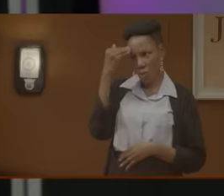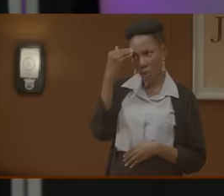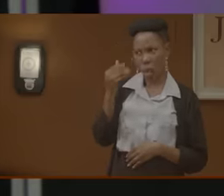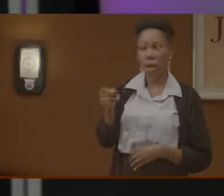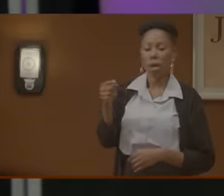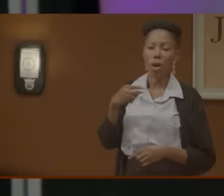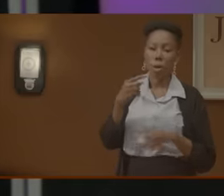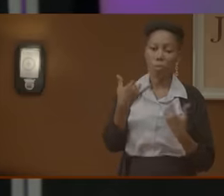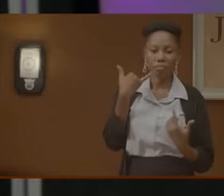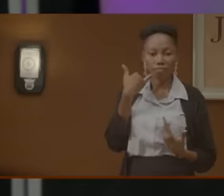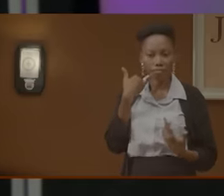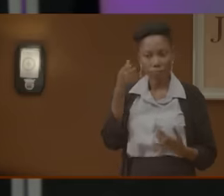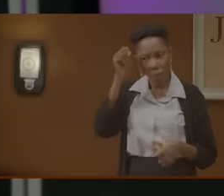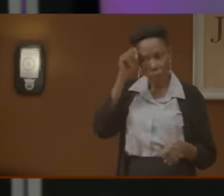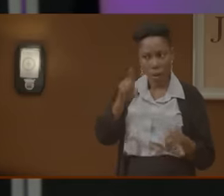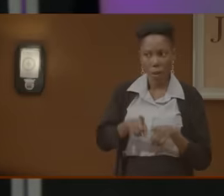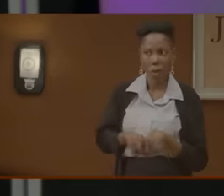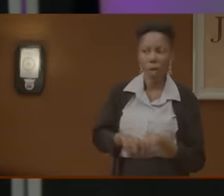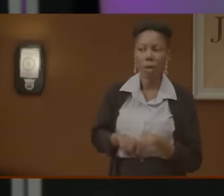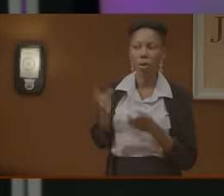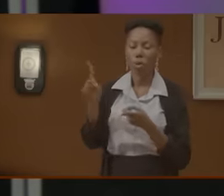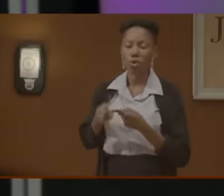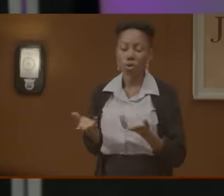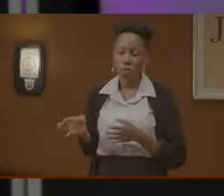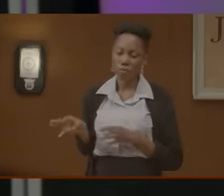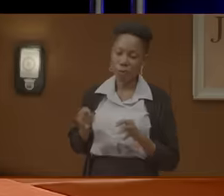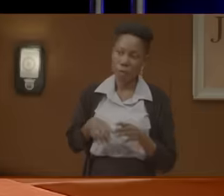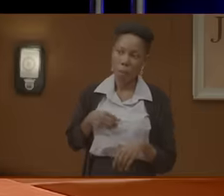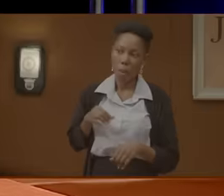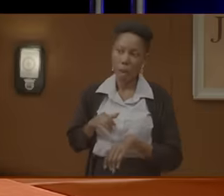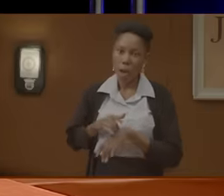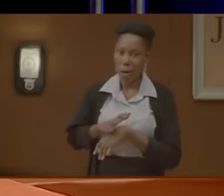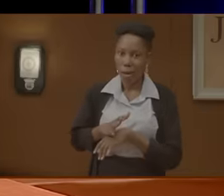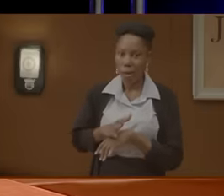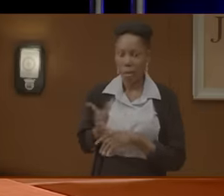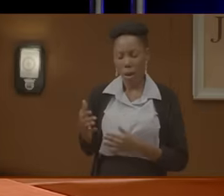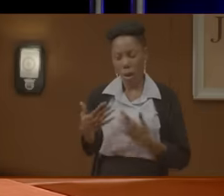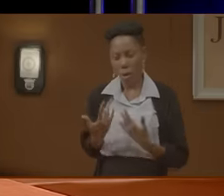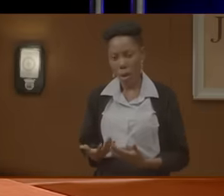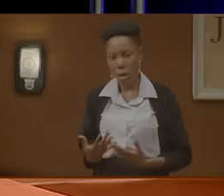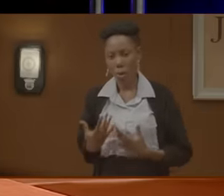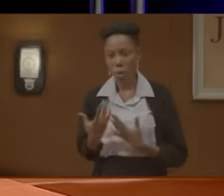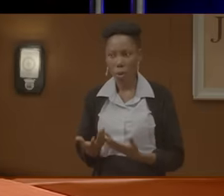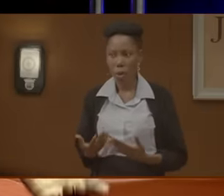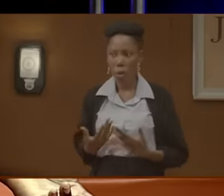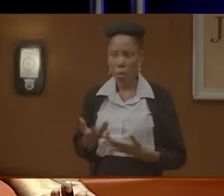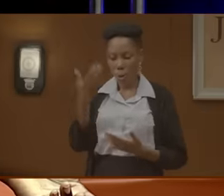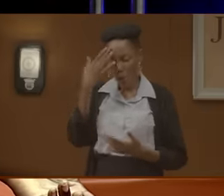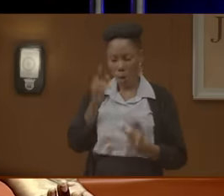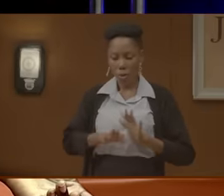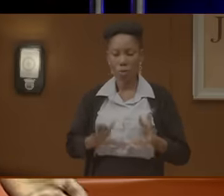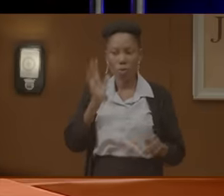place, he go. I supposed to come up for house very early in the morning. I wait. Because the children, they go to